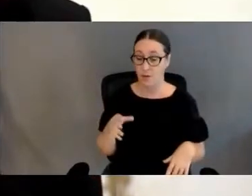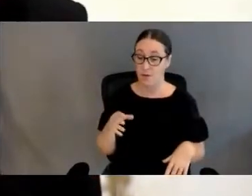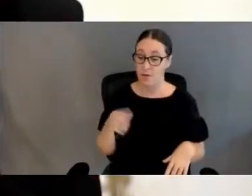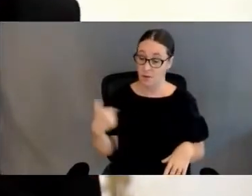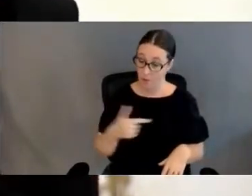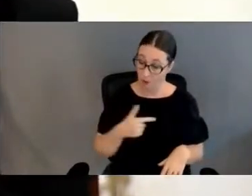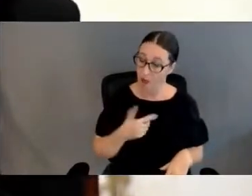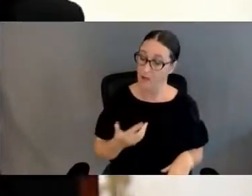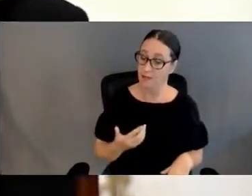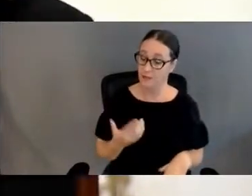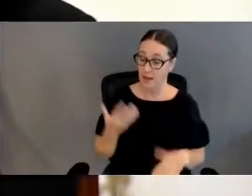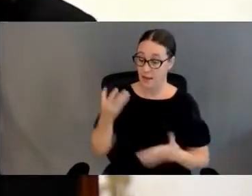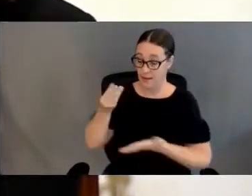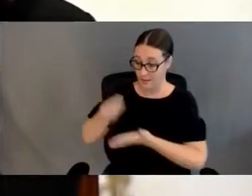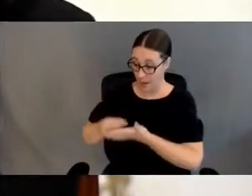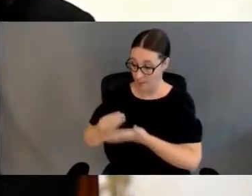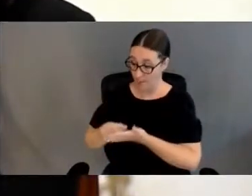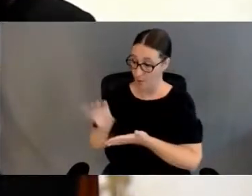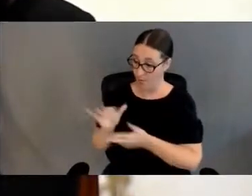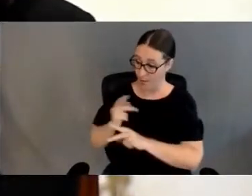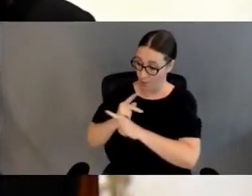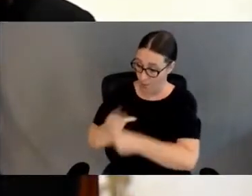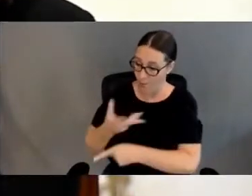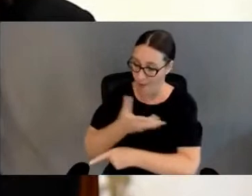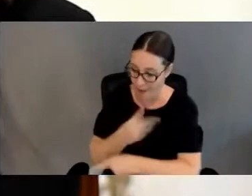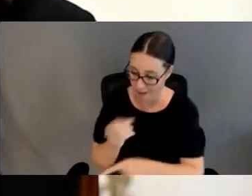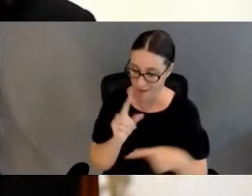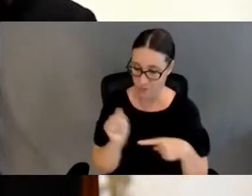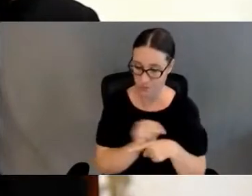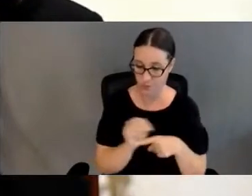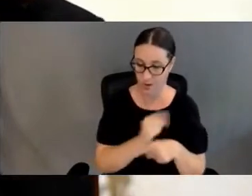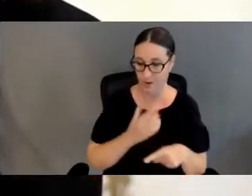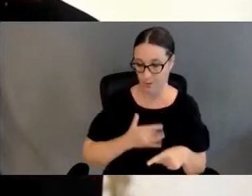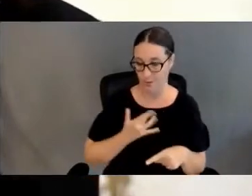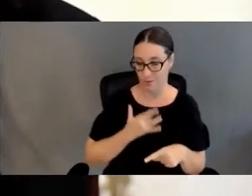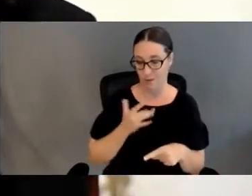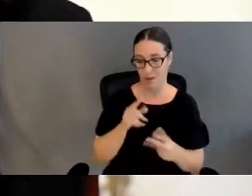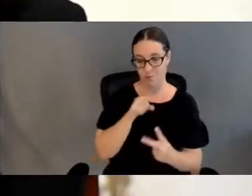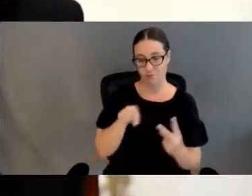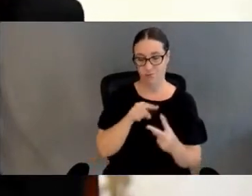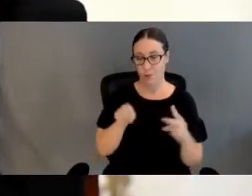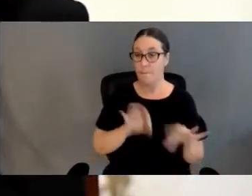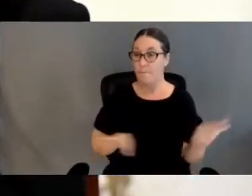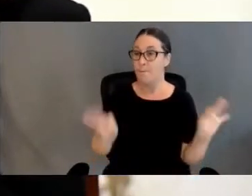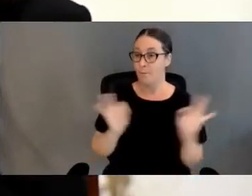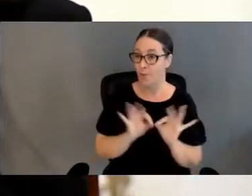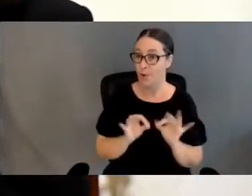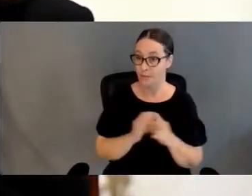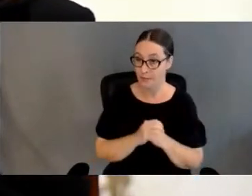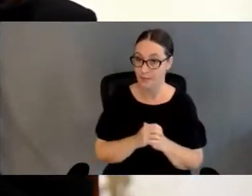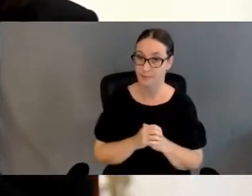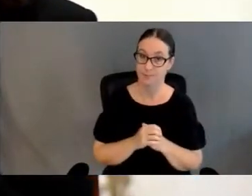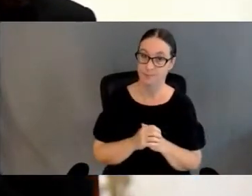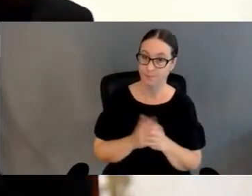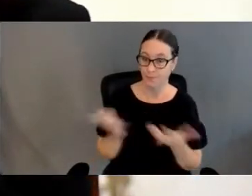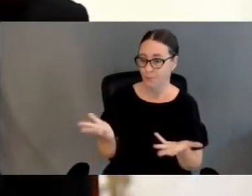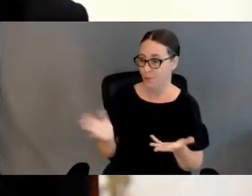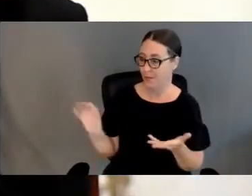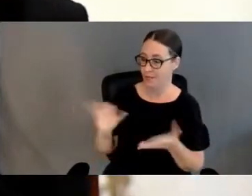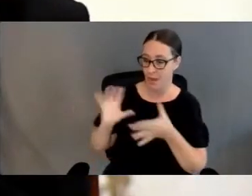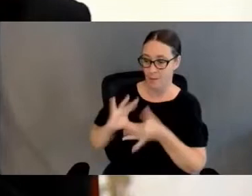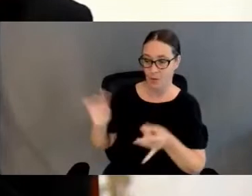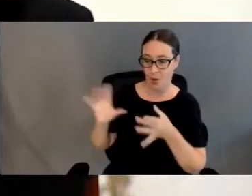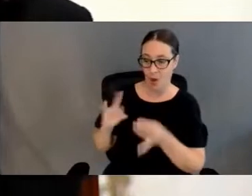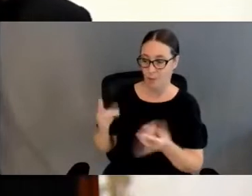loans, as equity capital, but also training that we thought was so important. And very much to the comments already echoed by this